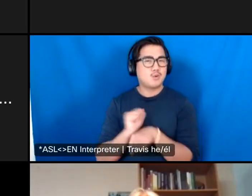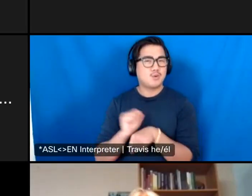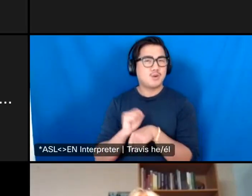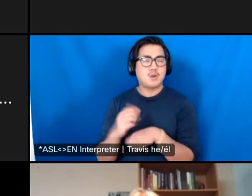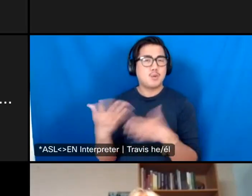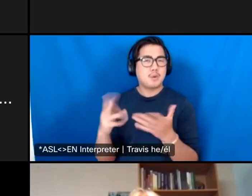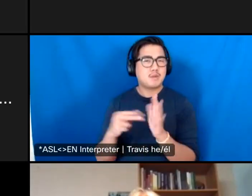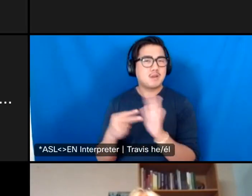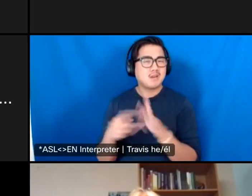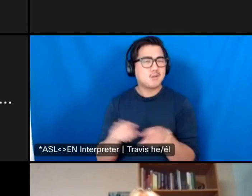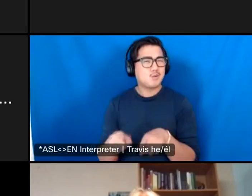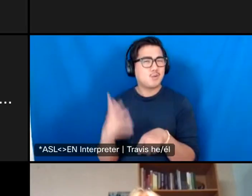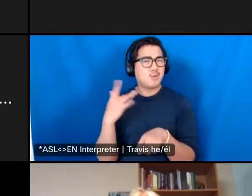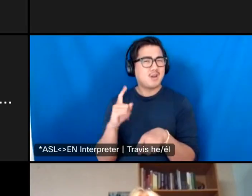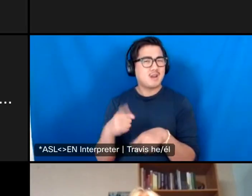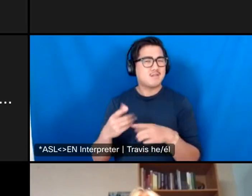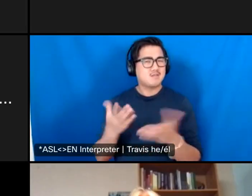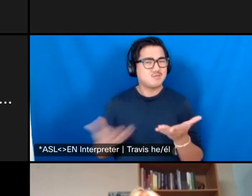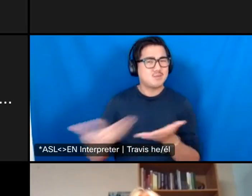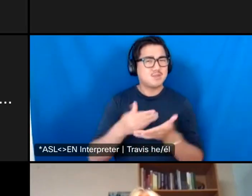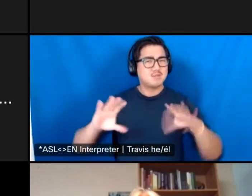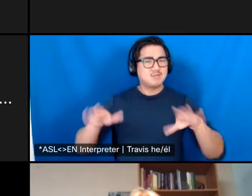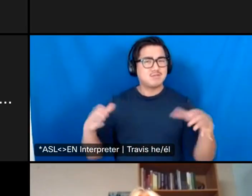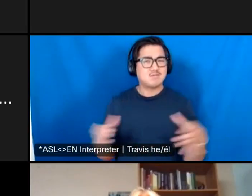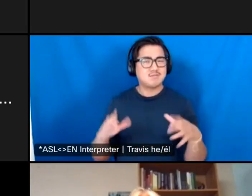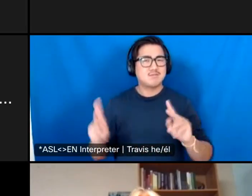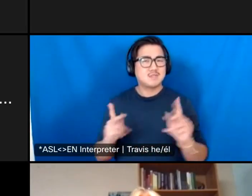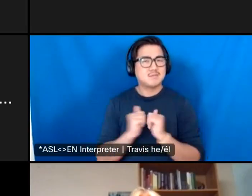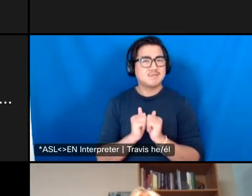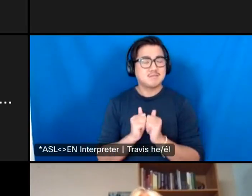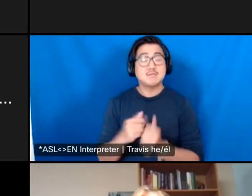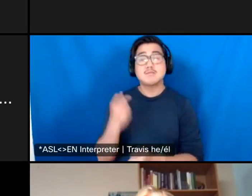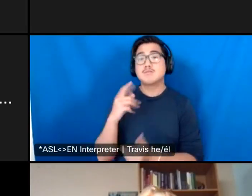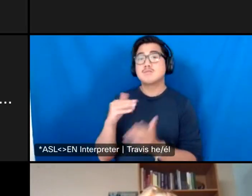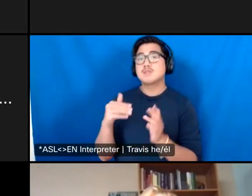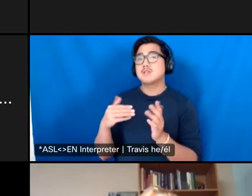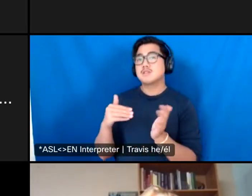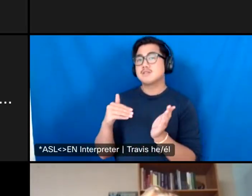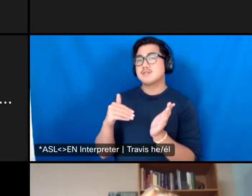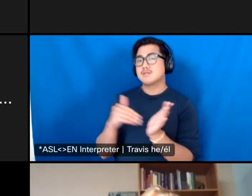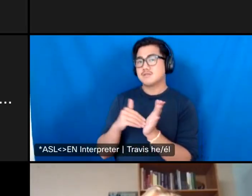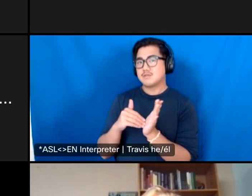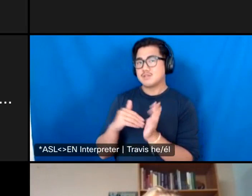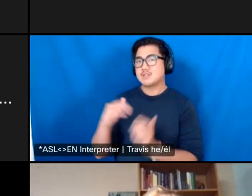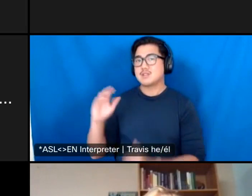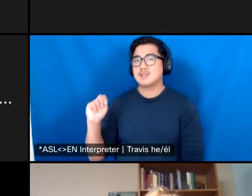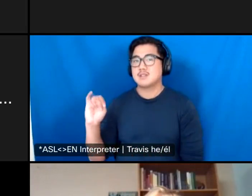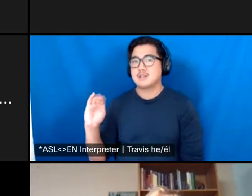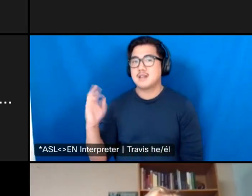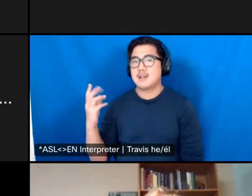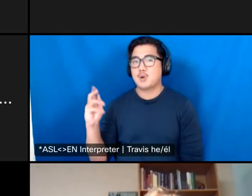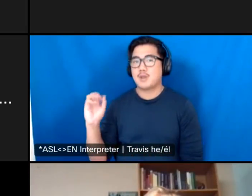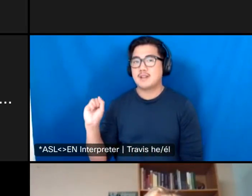practice. Um, this quote is from Dr. Nicholas Cooper, and